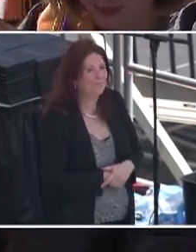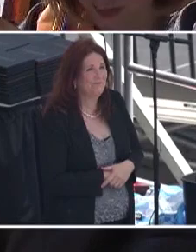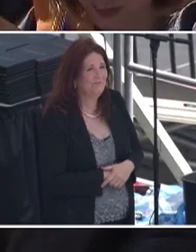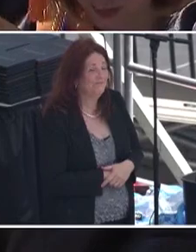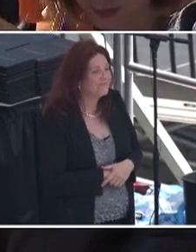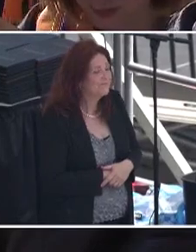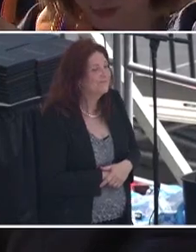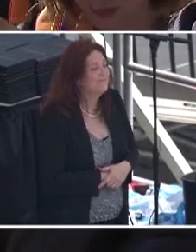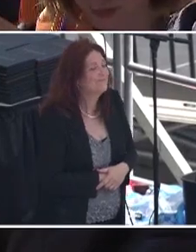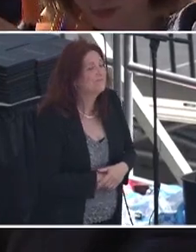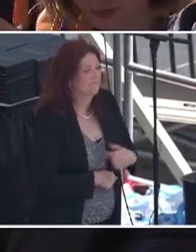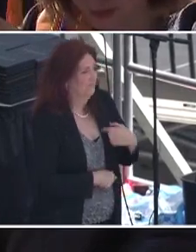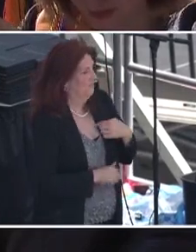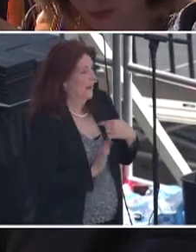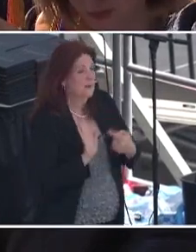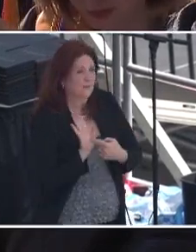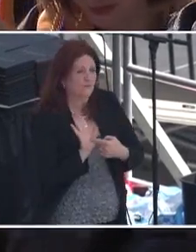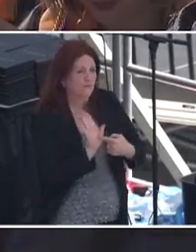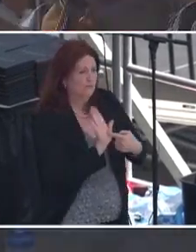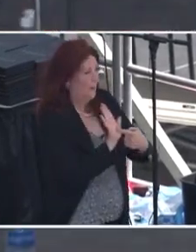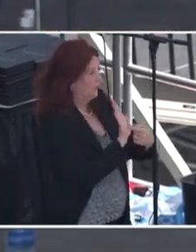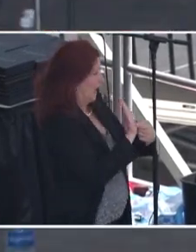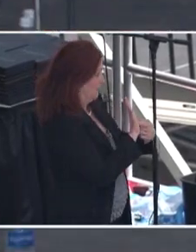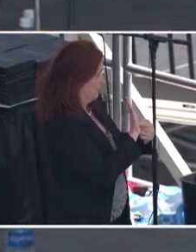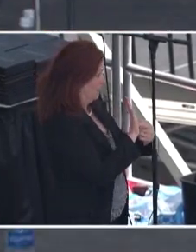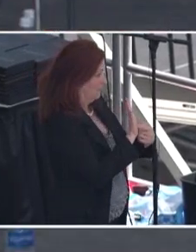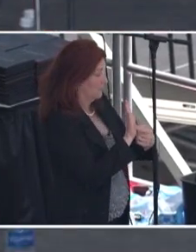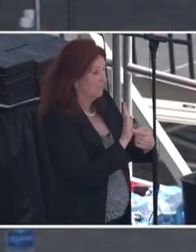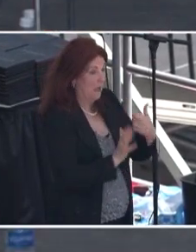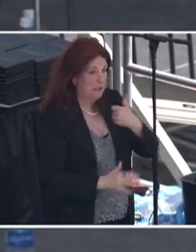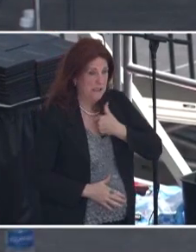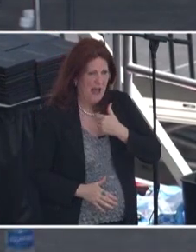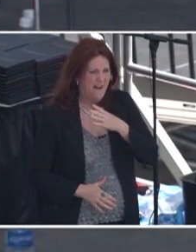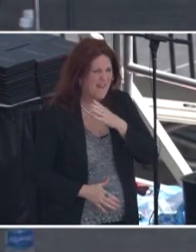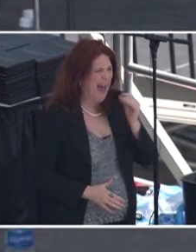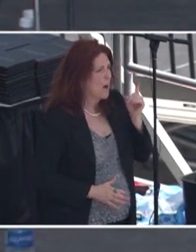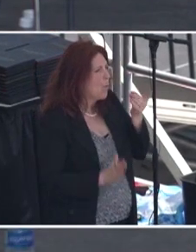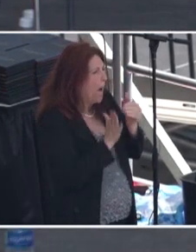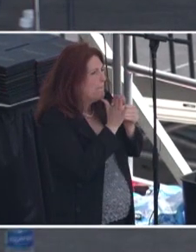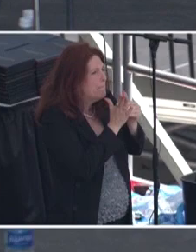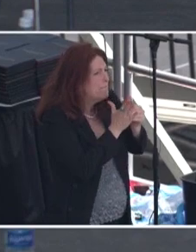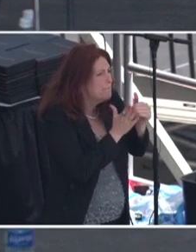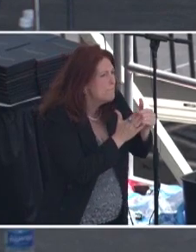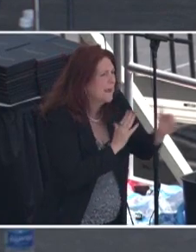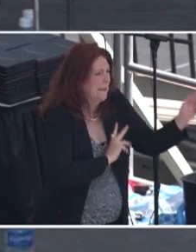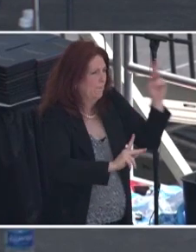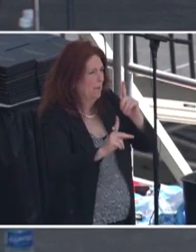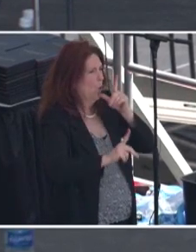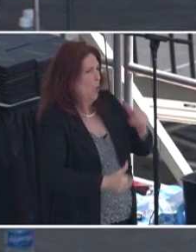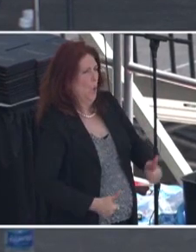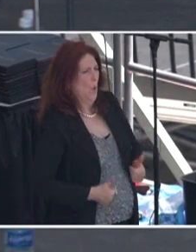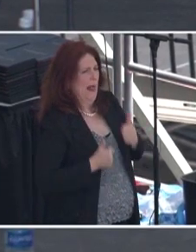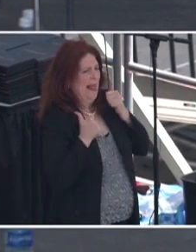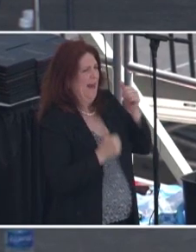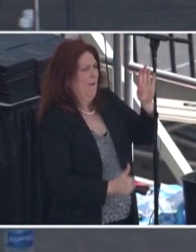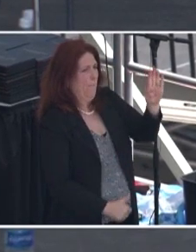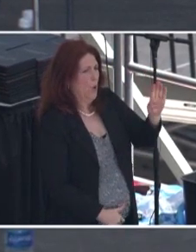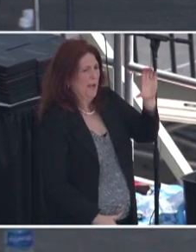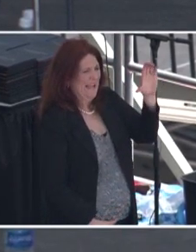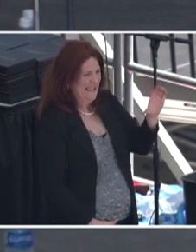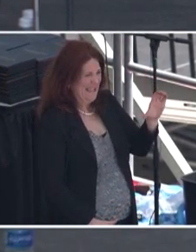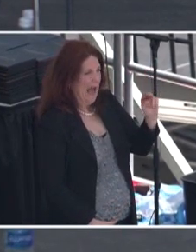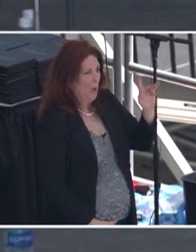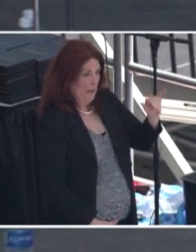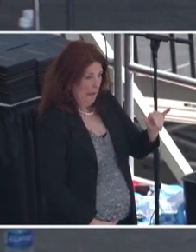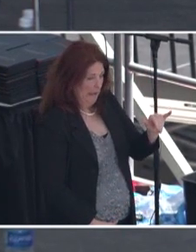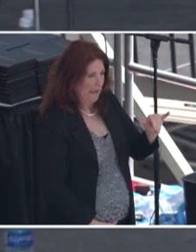On behalf of myself and the nearly 1 million residents of Bergen County,